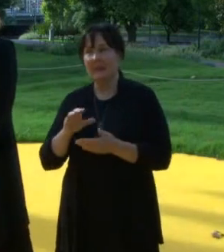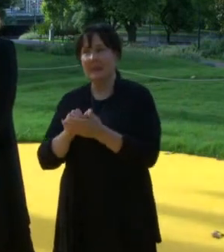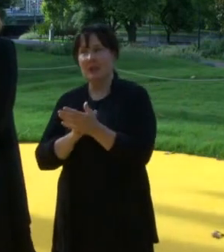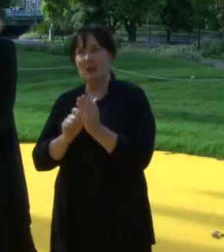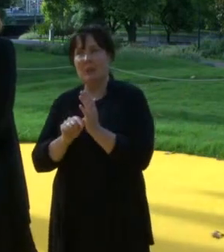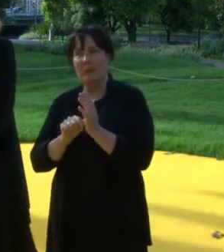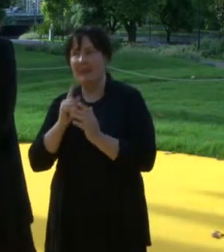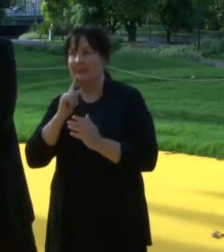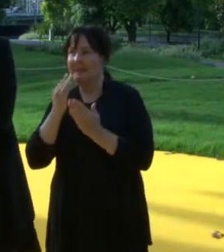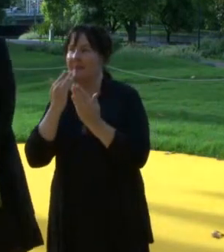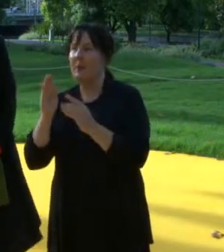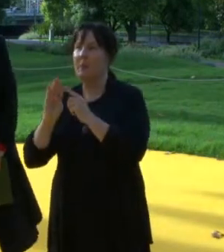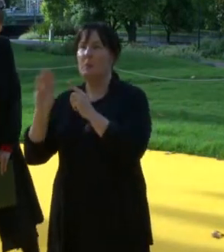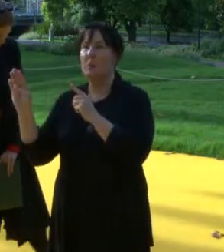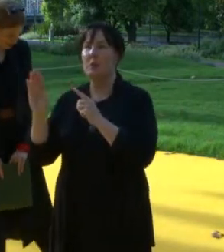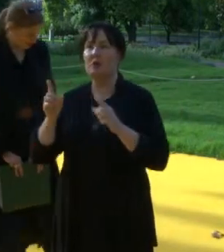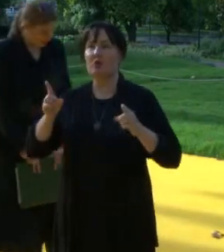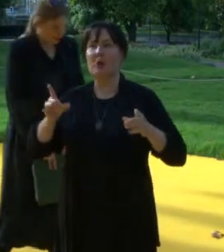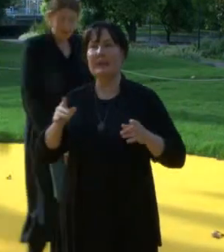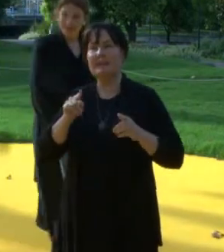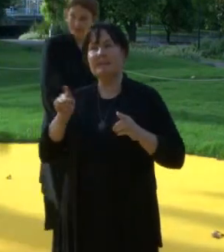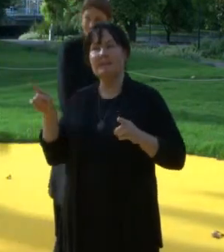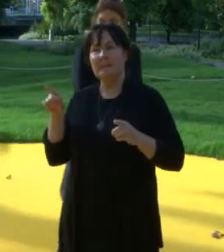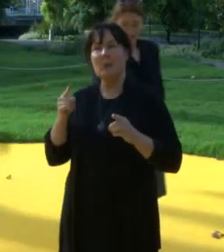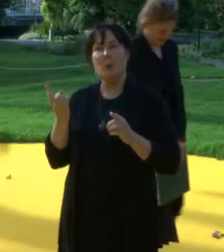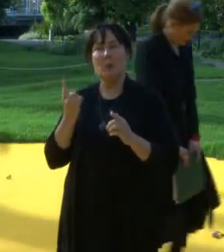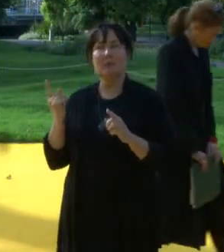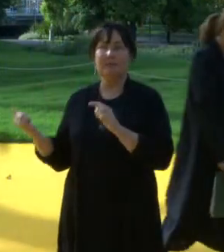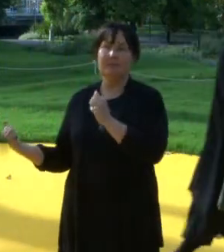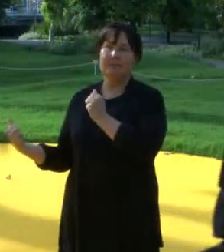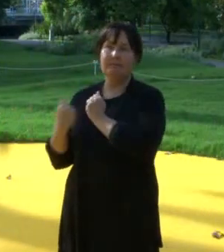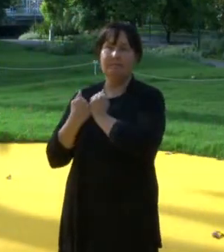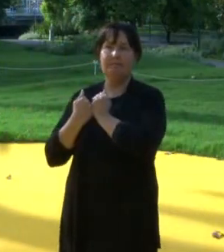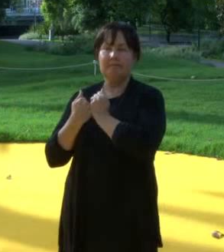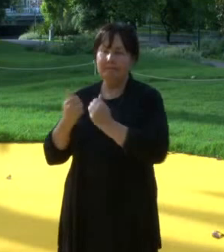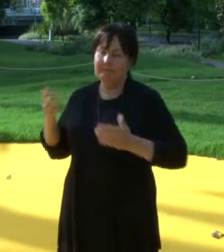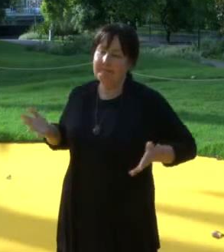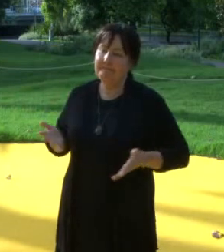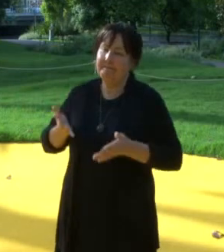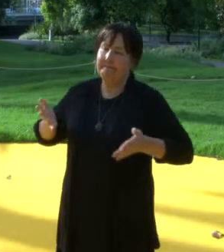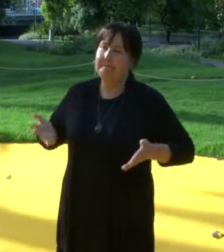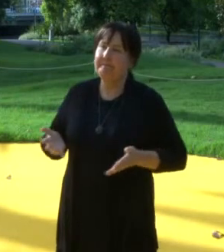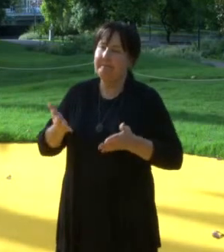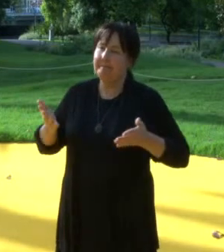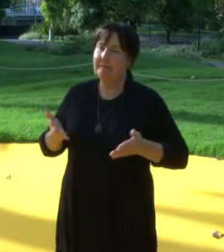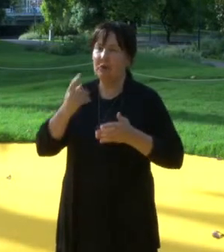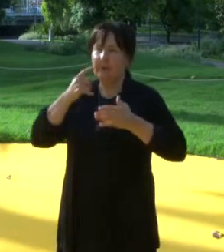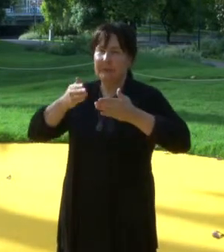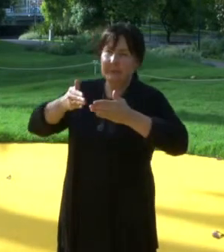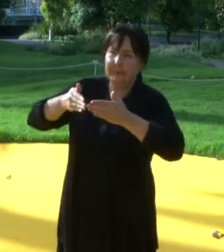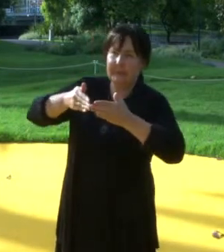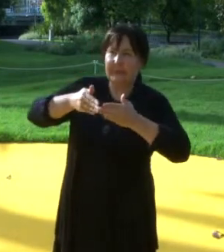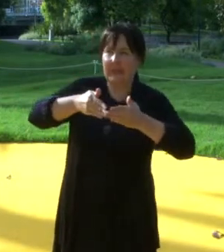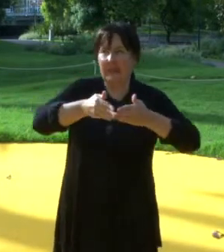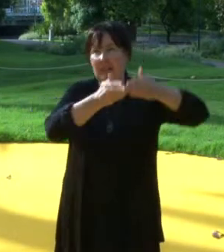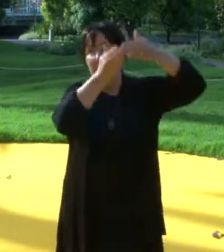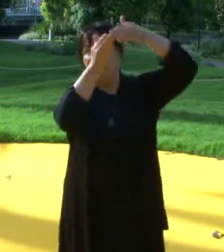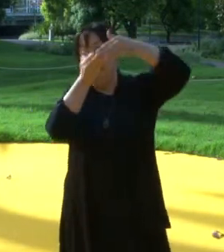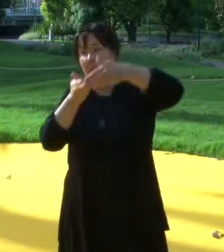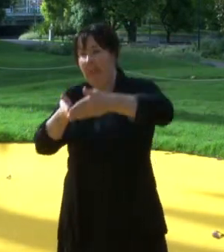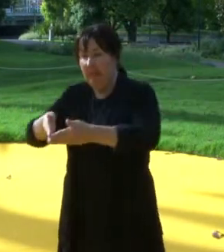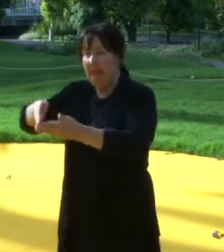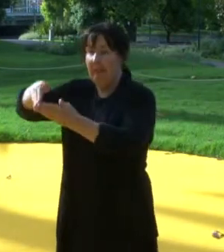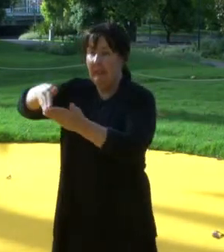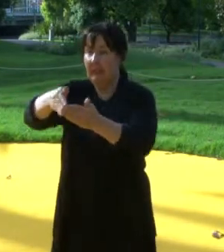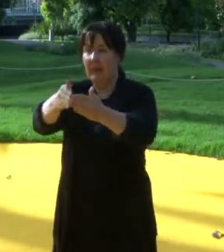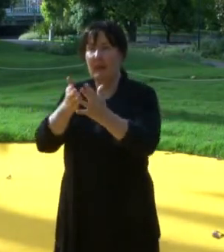board of directors who stood by us and cheered us along as we kept the ship on a straight course throughout the challenges